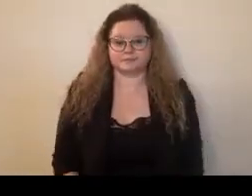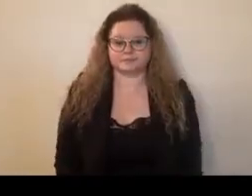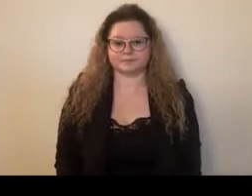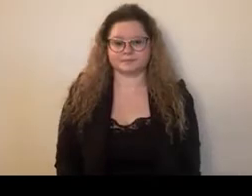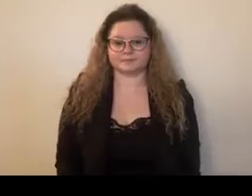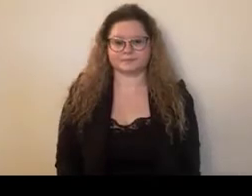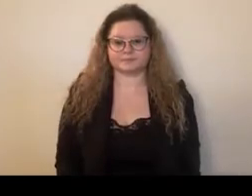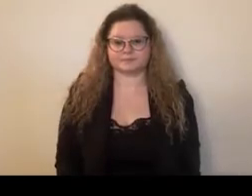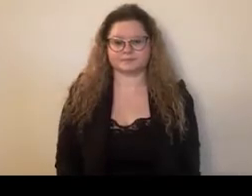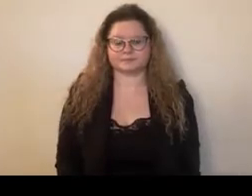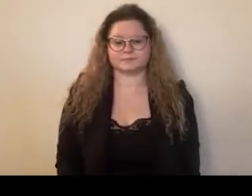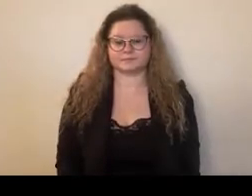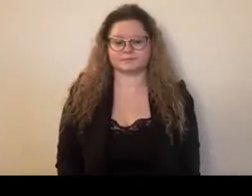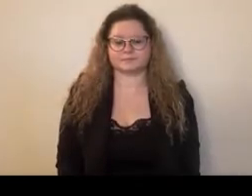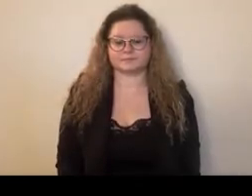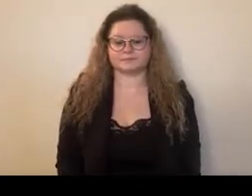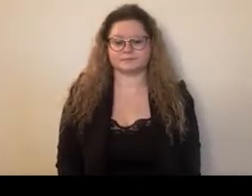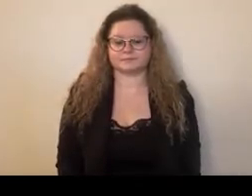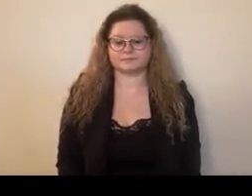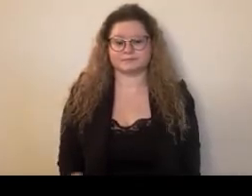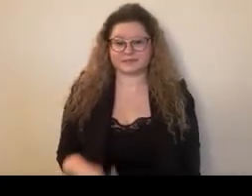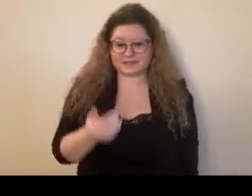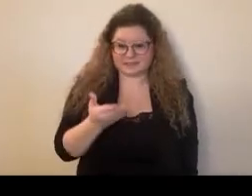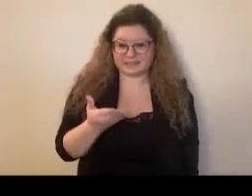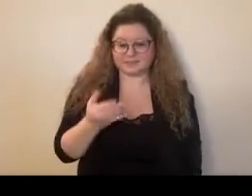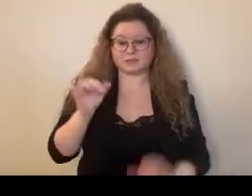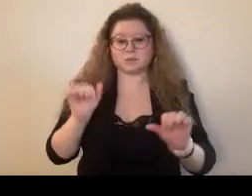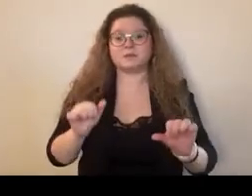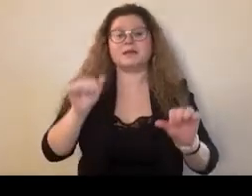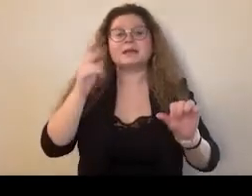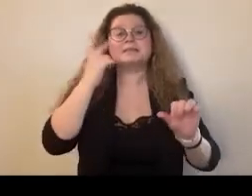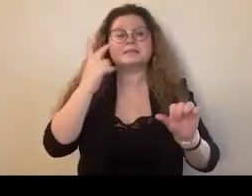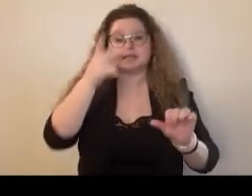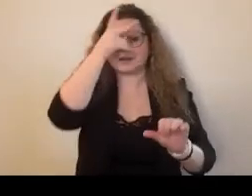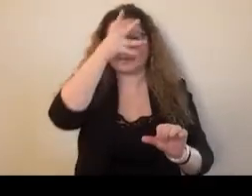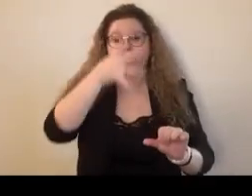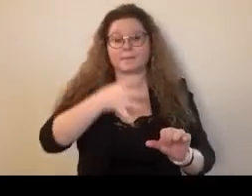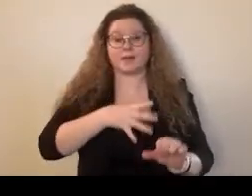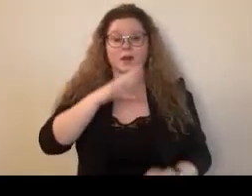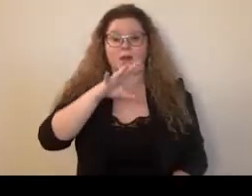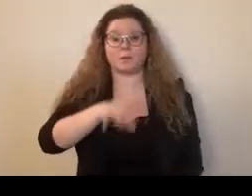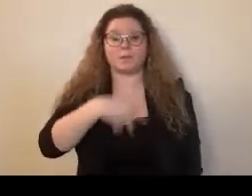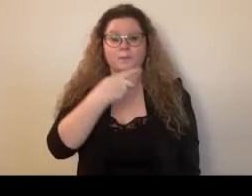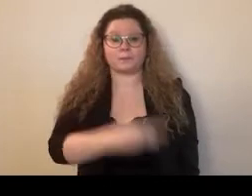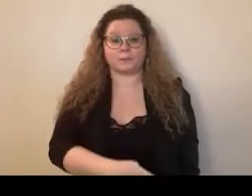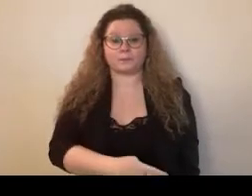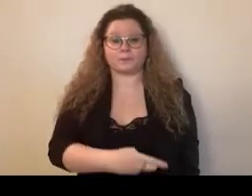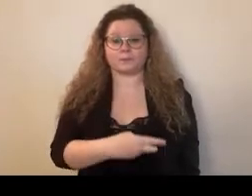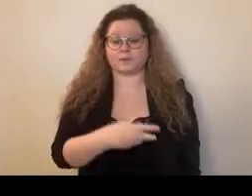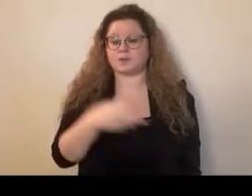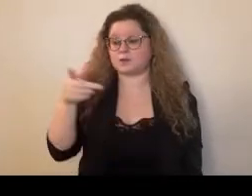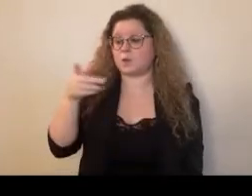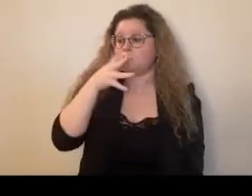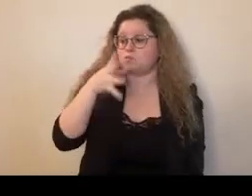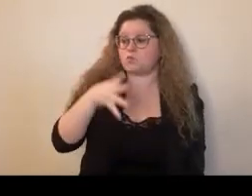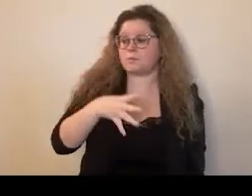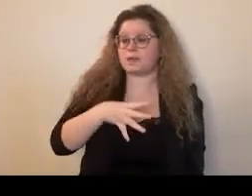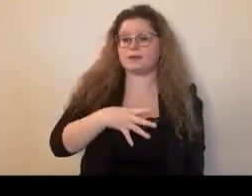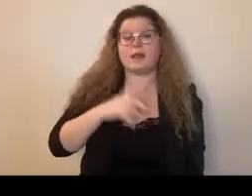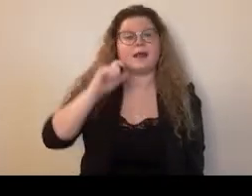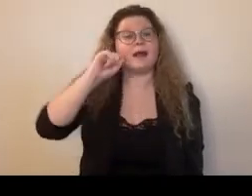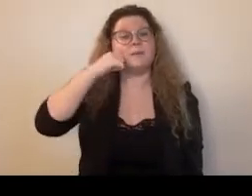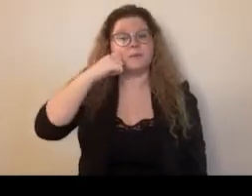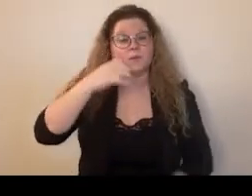At the foreground is a gentleman in a checkered shirt with another lady wearing an Apple